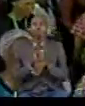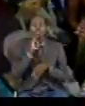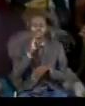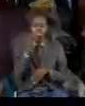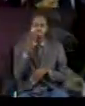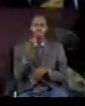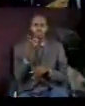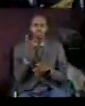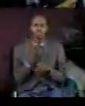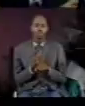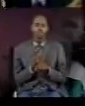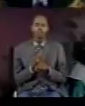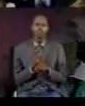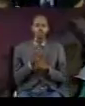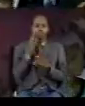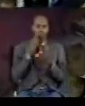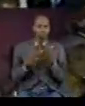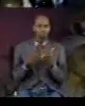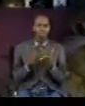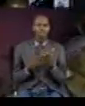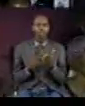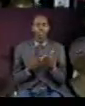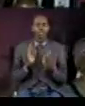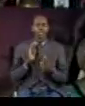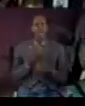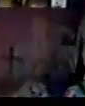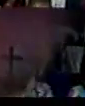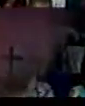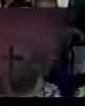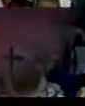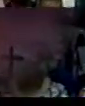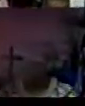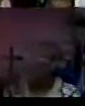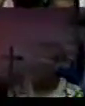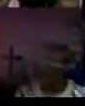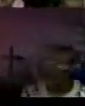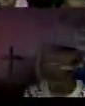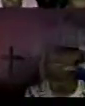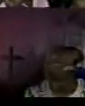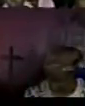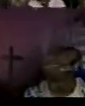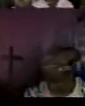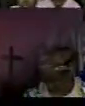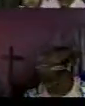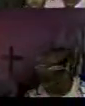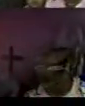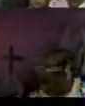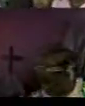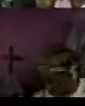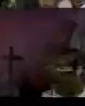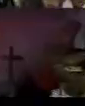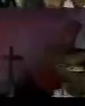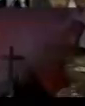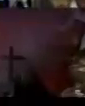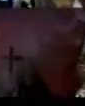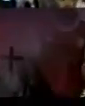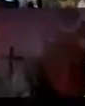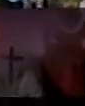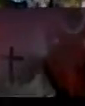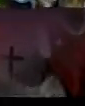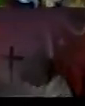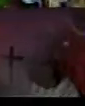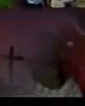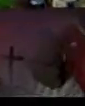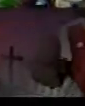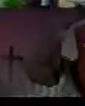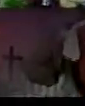up. Our pastor has prophesied over you. You have your miracle. Please, be calm,